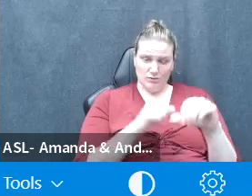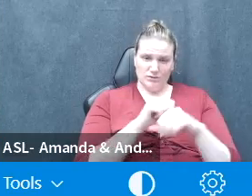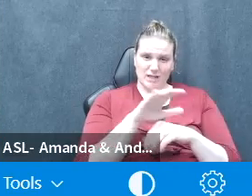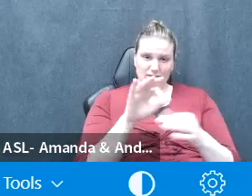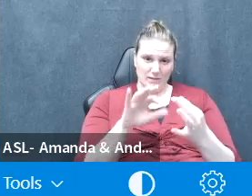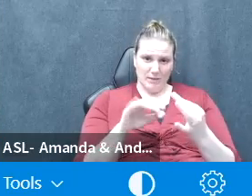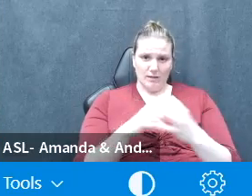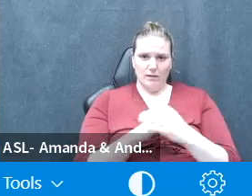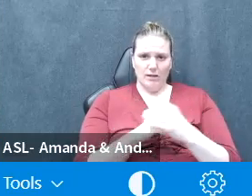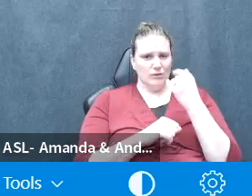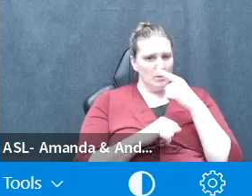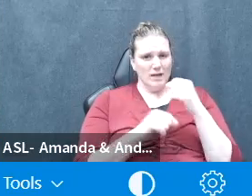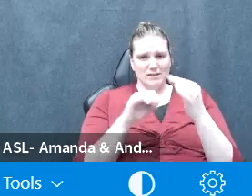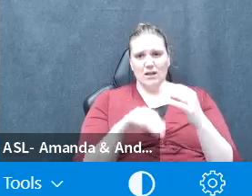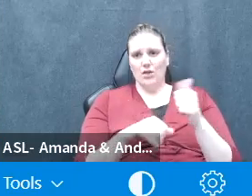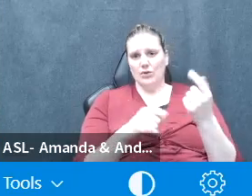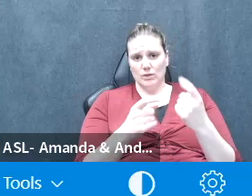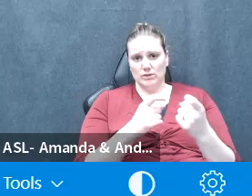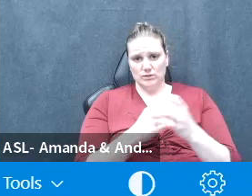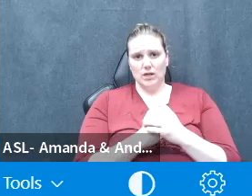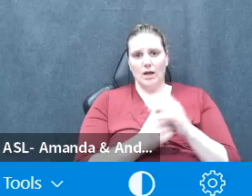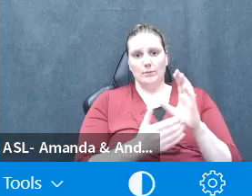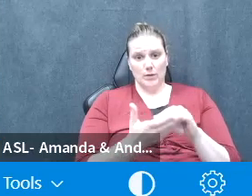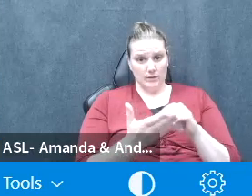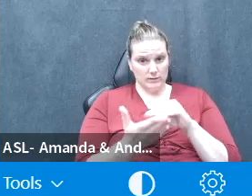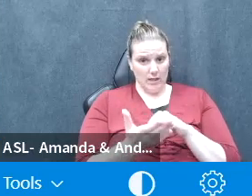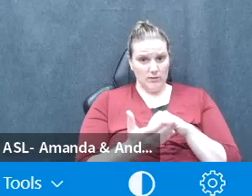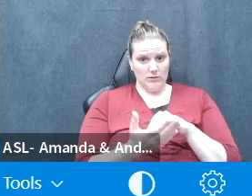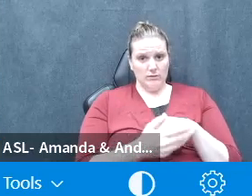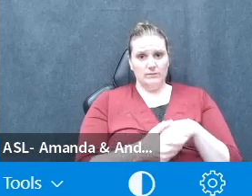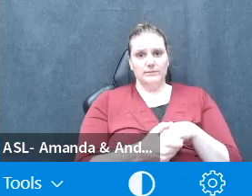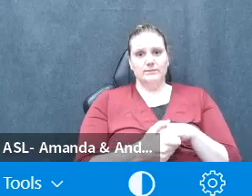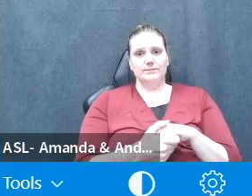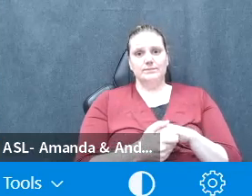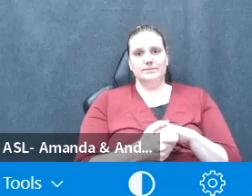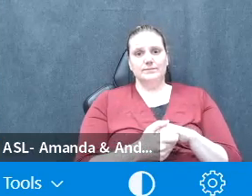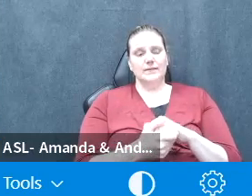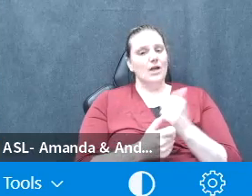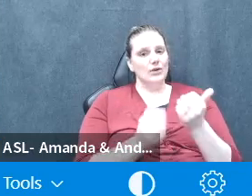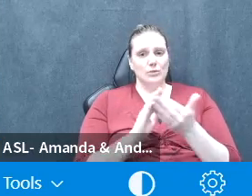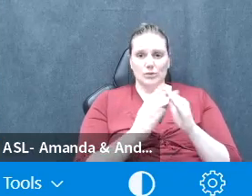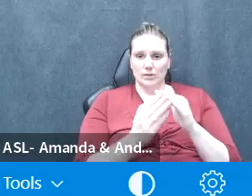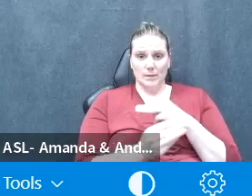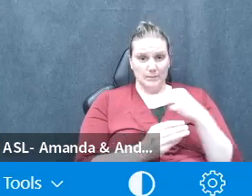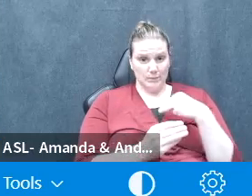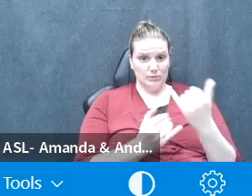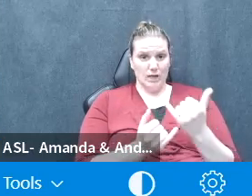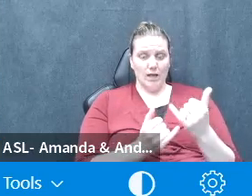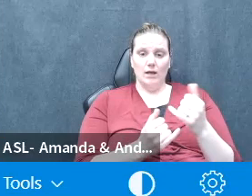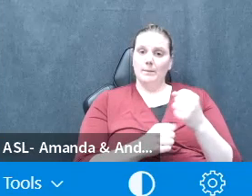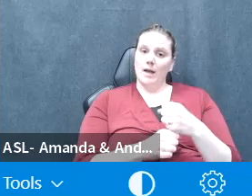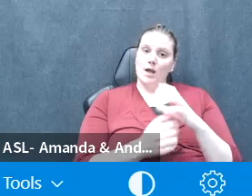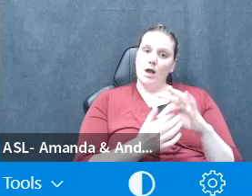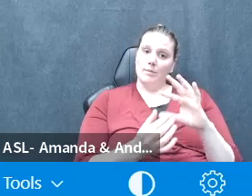feedback. If you don't mind sending those other questions as well, I took them down. And any other community members today who either made a